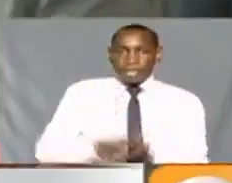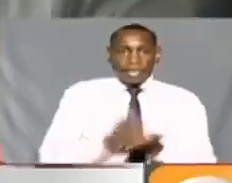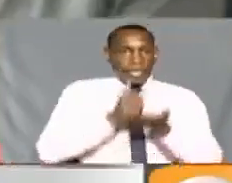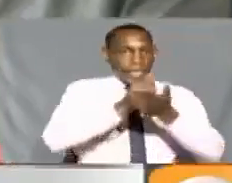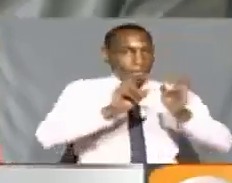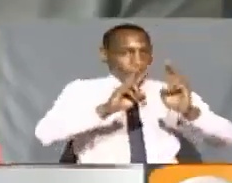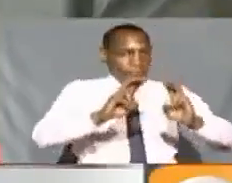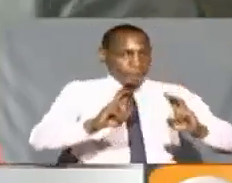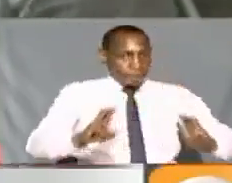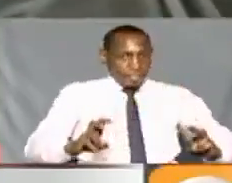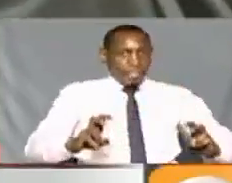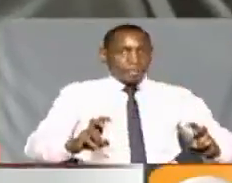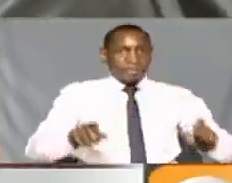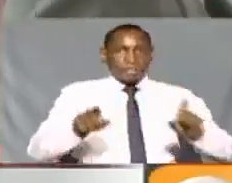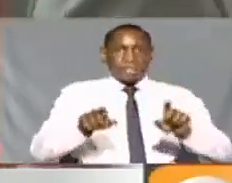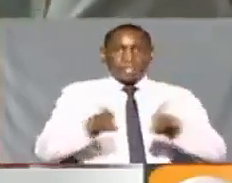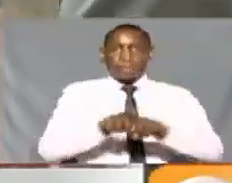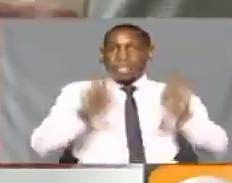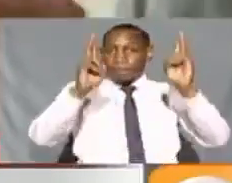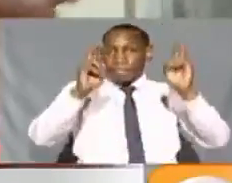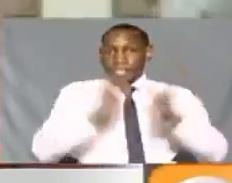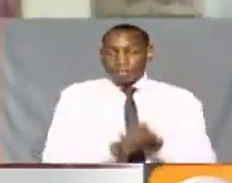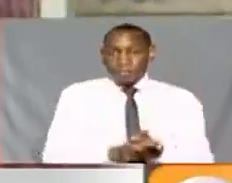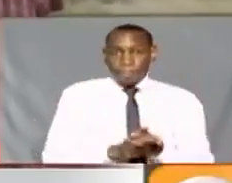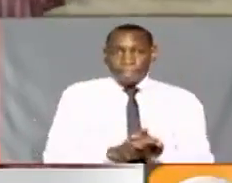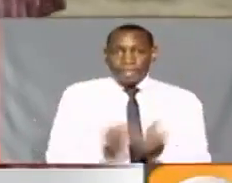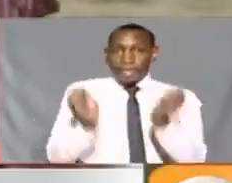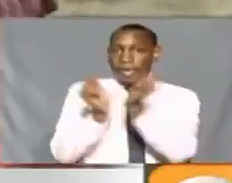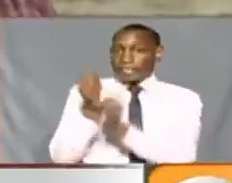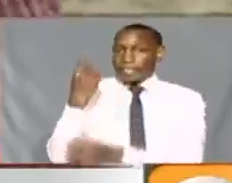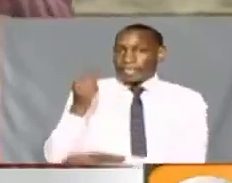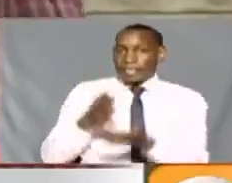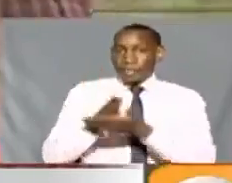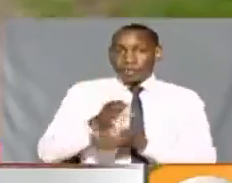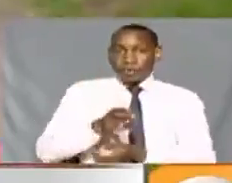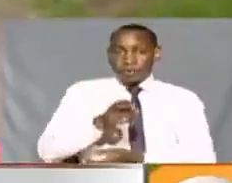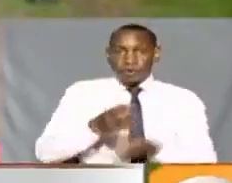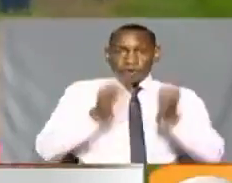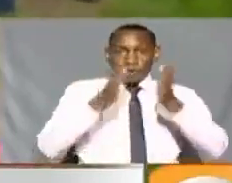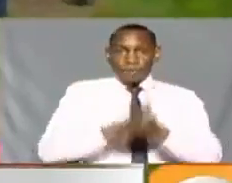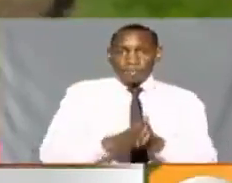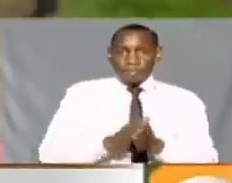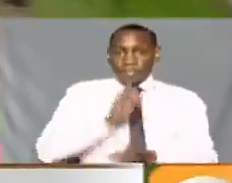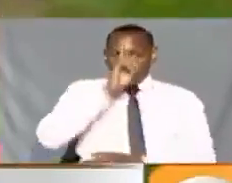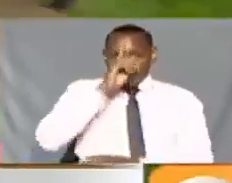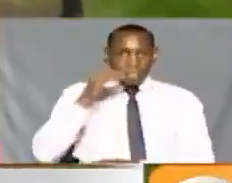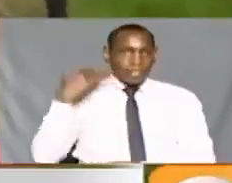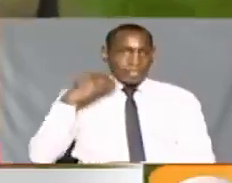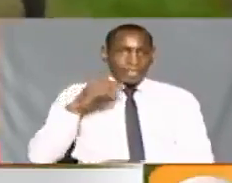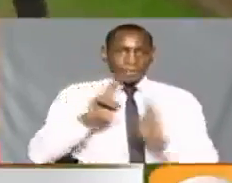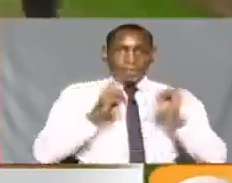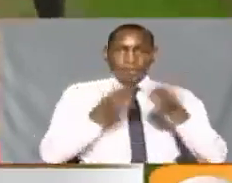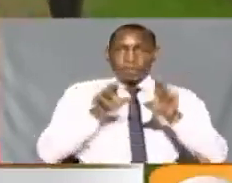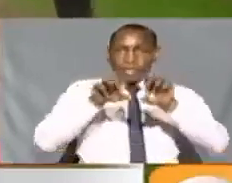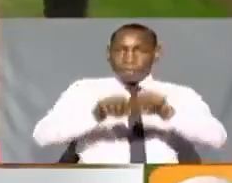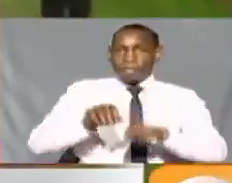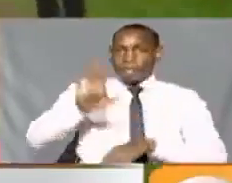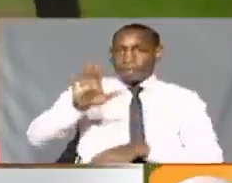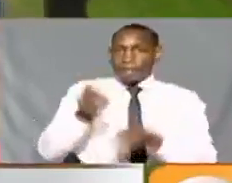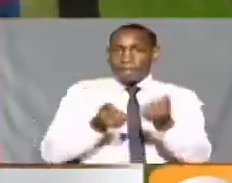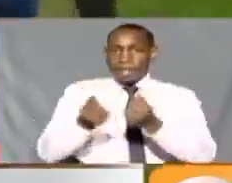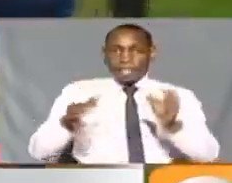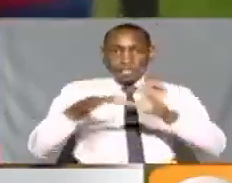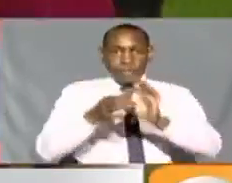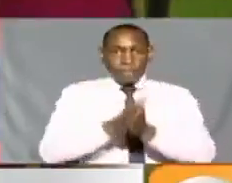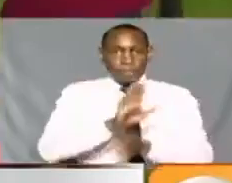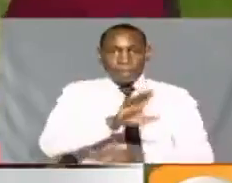facilitate investigations into the matter. Echesa was arrested yesterday by officers from the Serious Crimes Unit, who also took away five vehicles belonging to